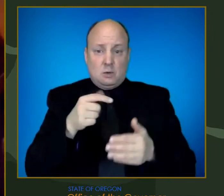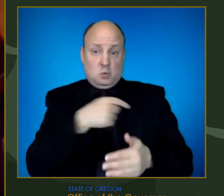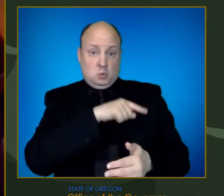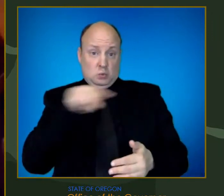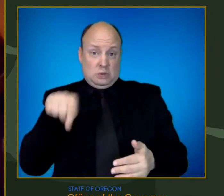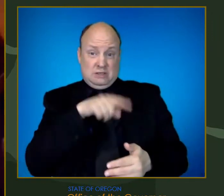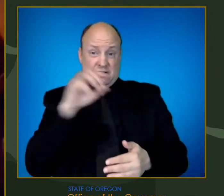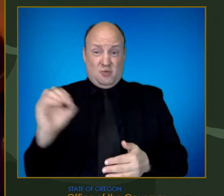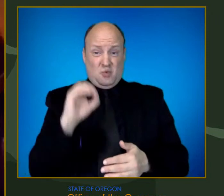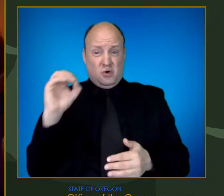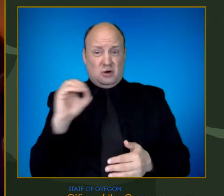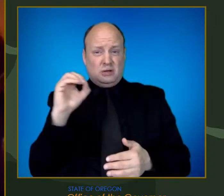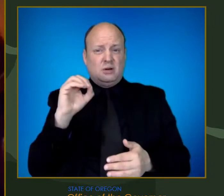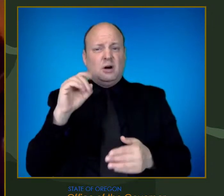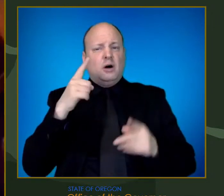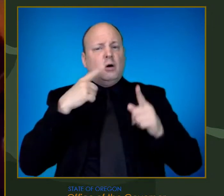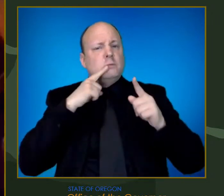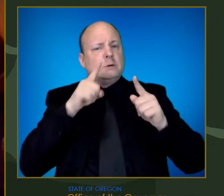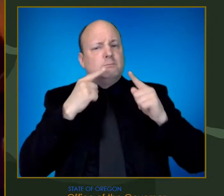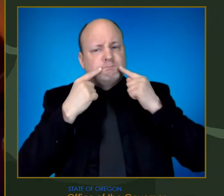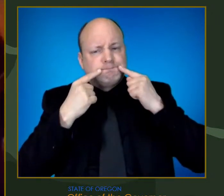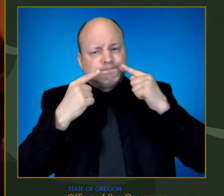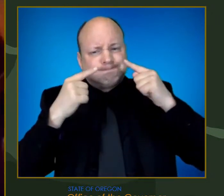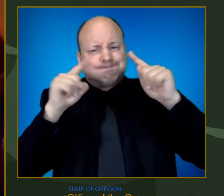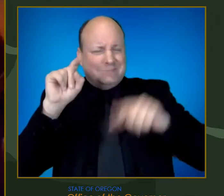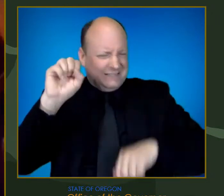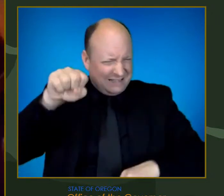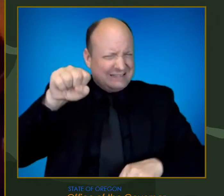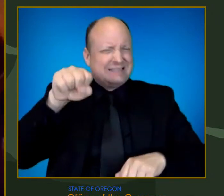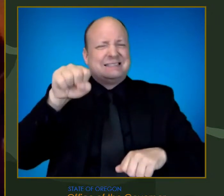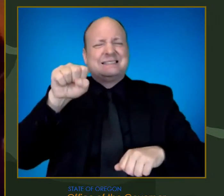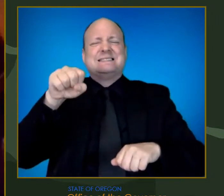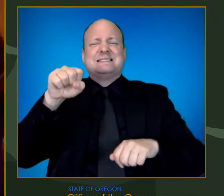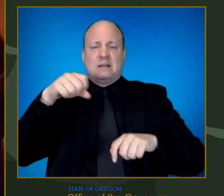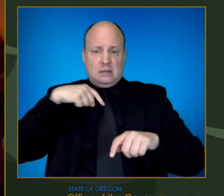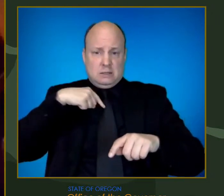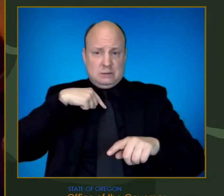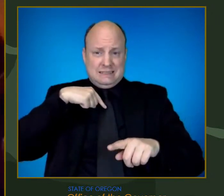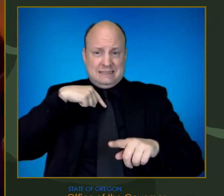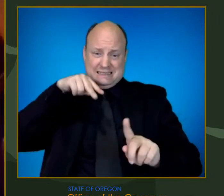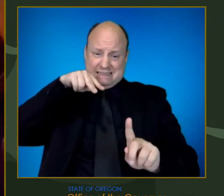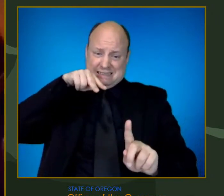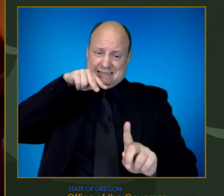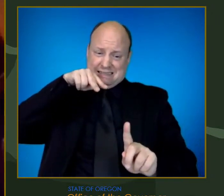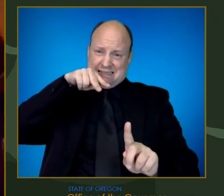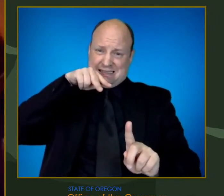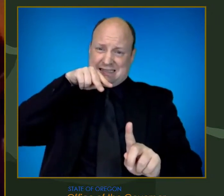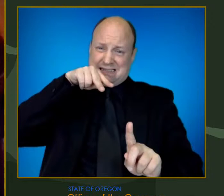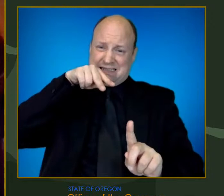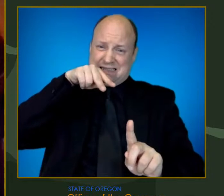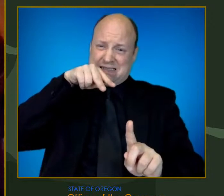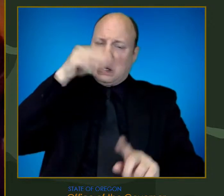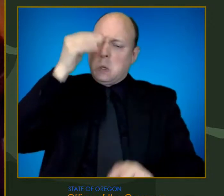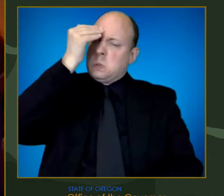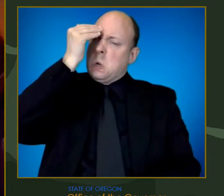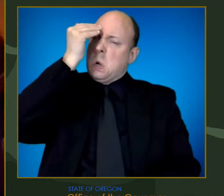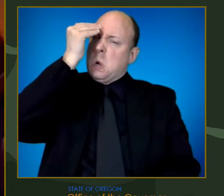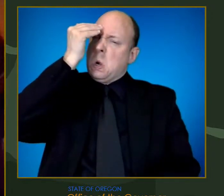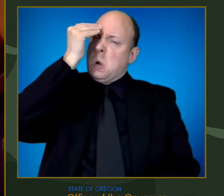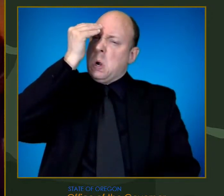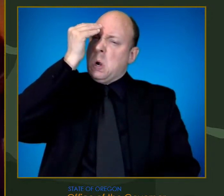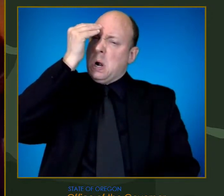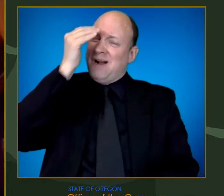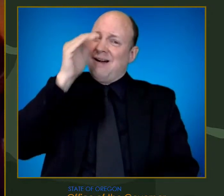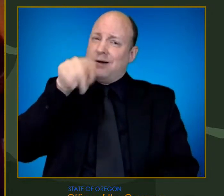turning the tide of COVID-19. Thank you for your diligence at wearing masks, maintaining physical distancing, and coming